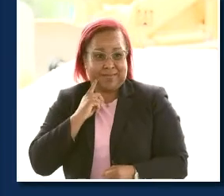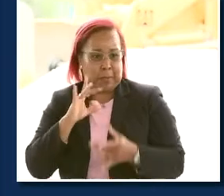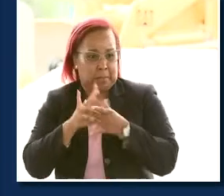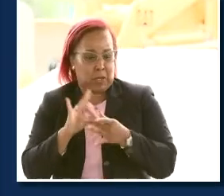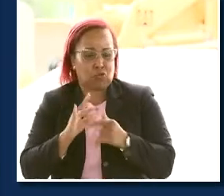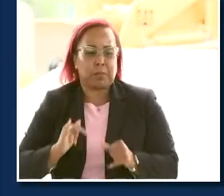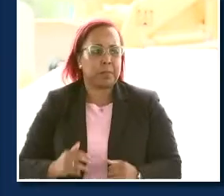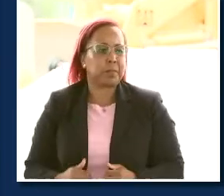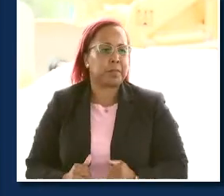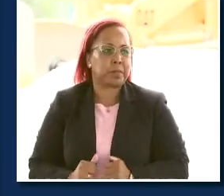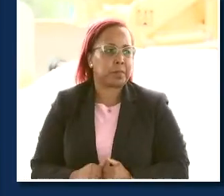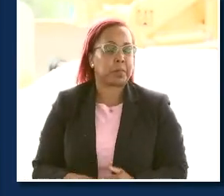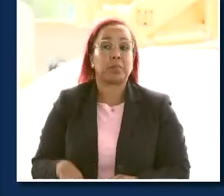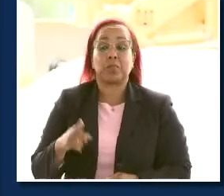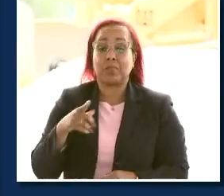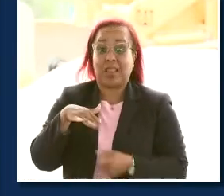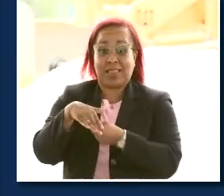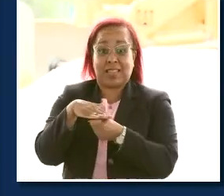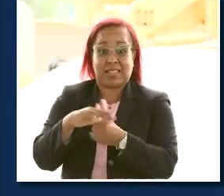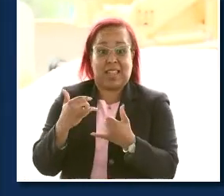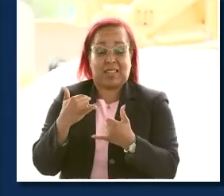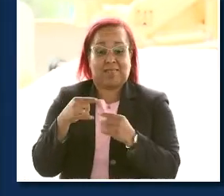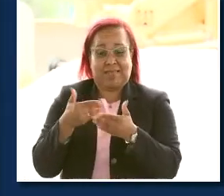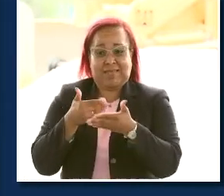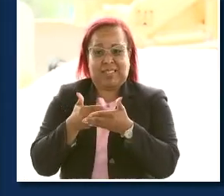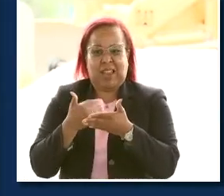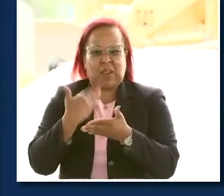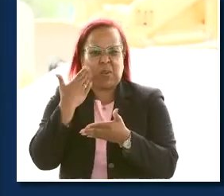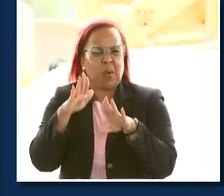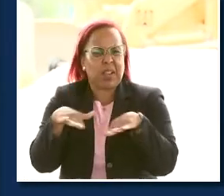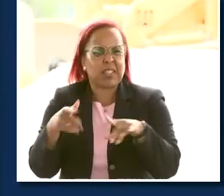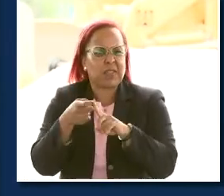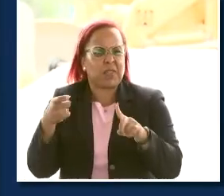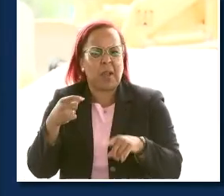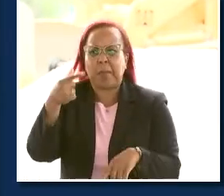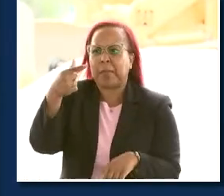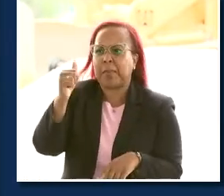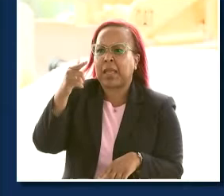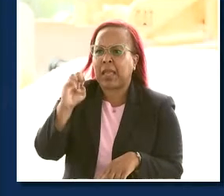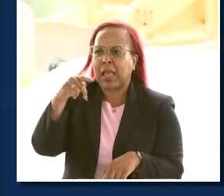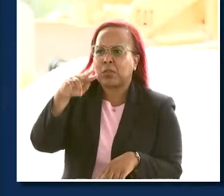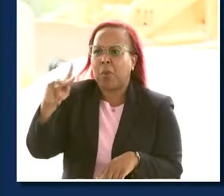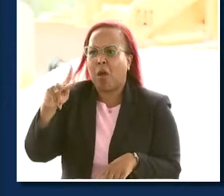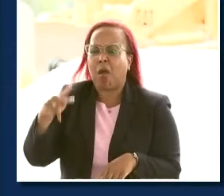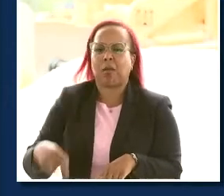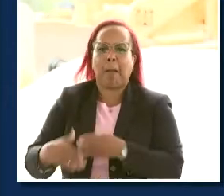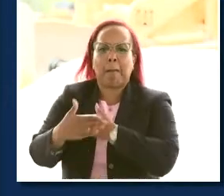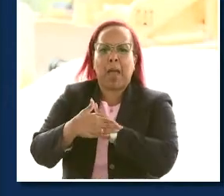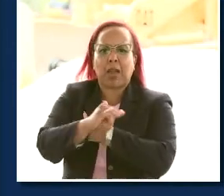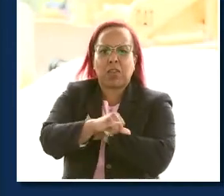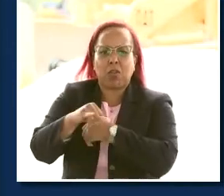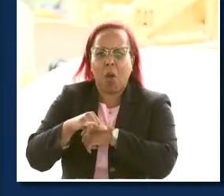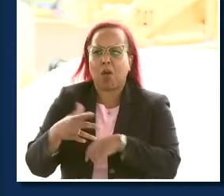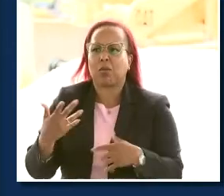mentioned, the site is now in Streeterville. I don't know any kids from Gage Park or Back of the Yards or Brighton Park that are going to Streeterville